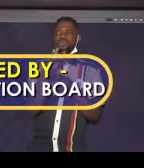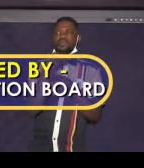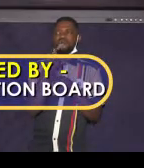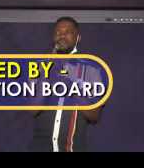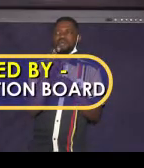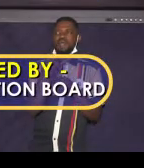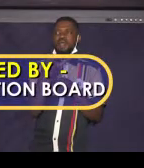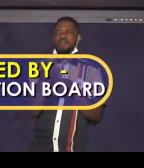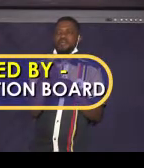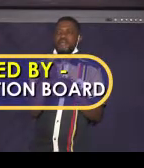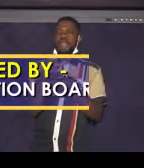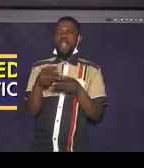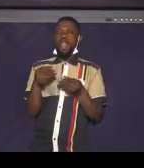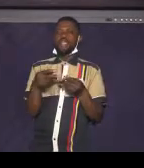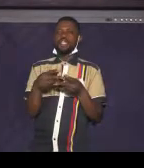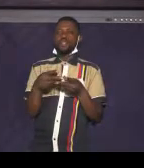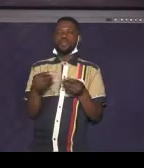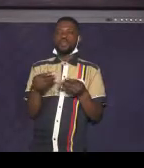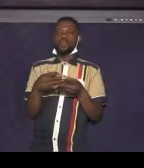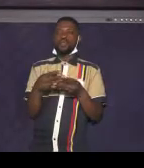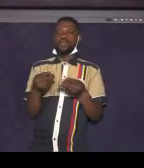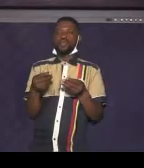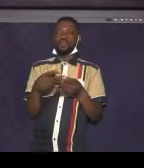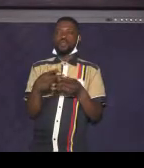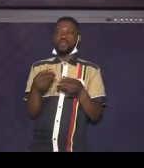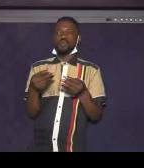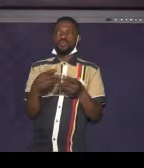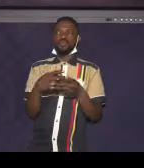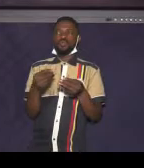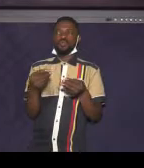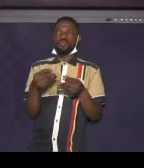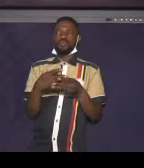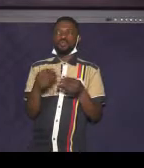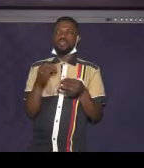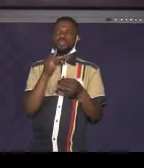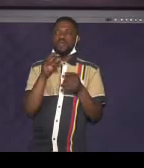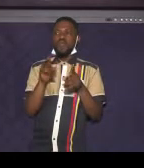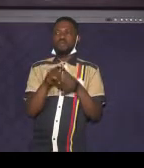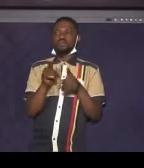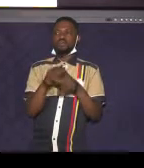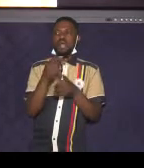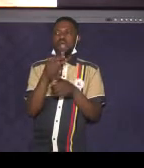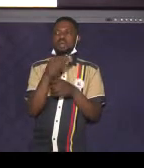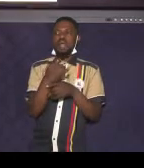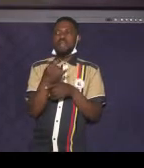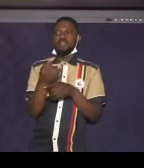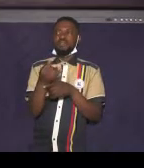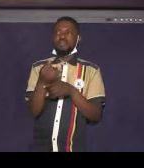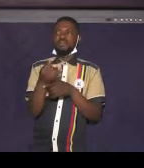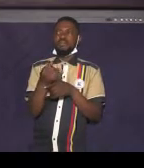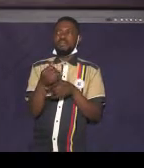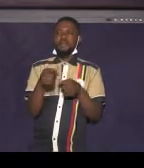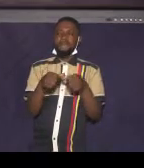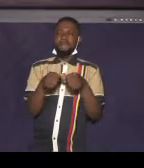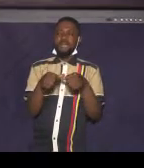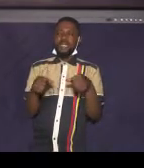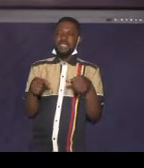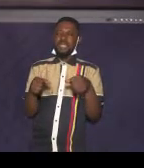items in first aid box. Cotton wool. Yes. It's also an item in the first aid